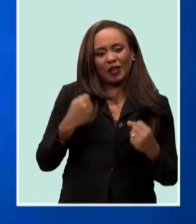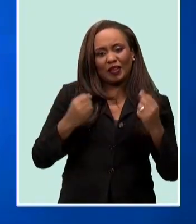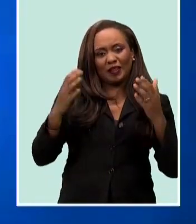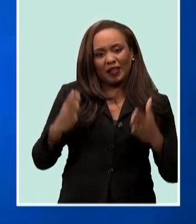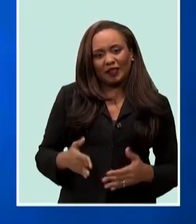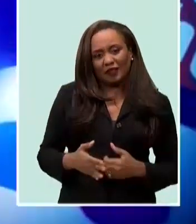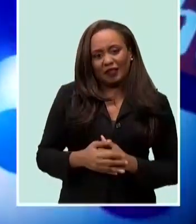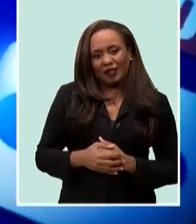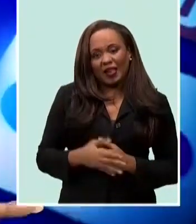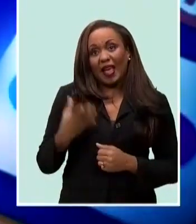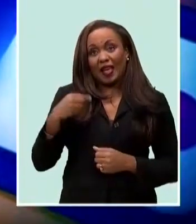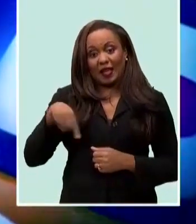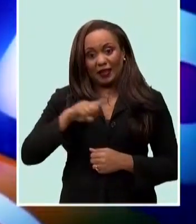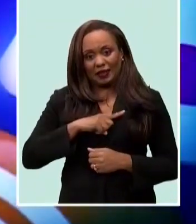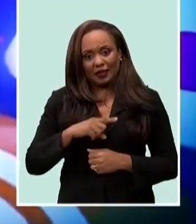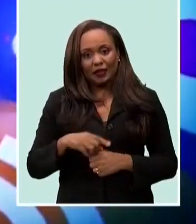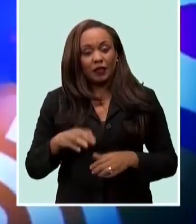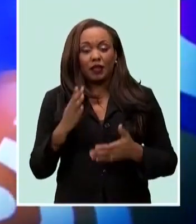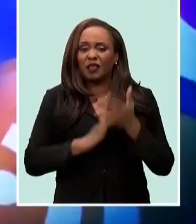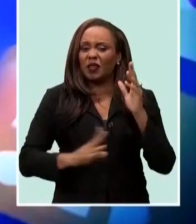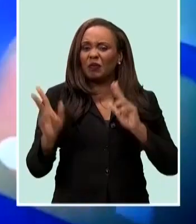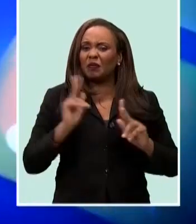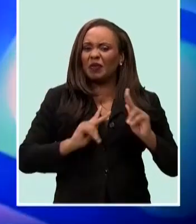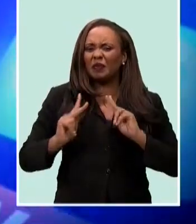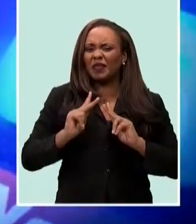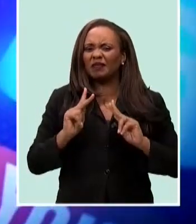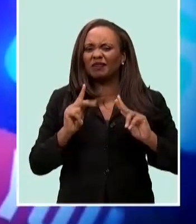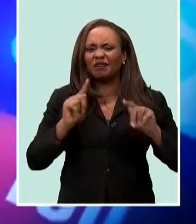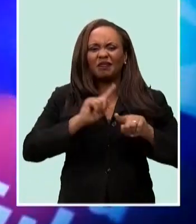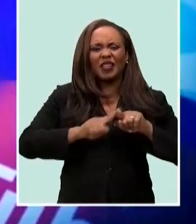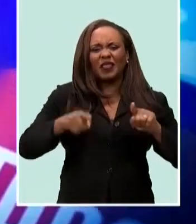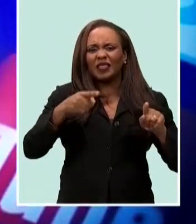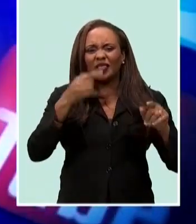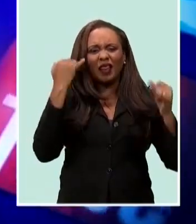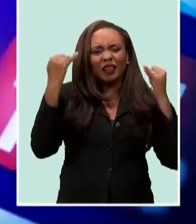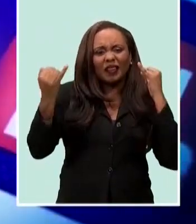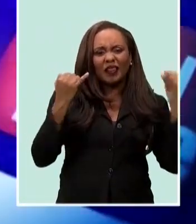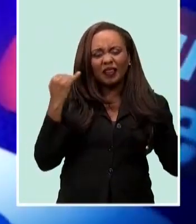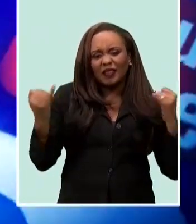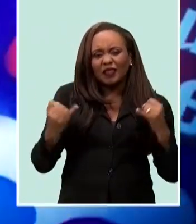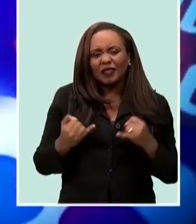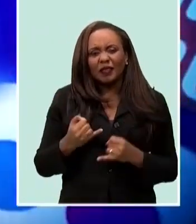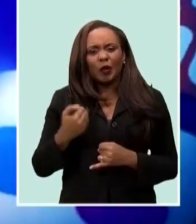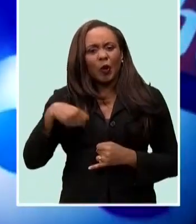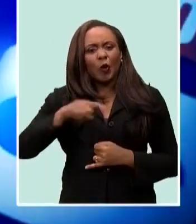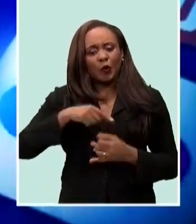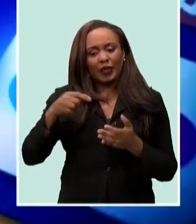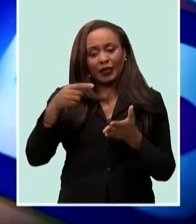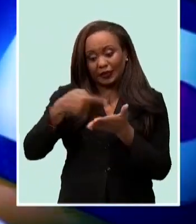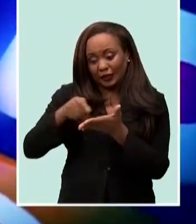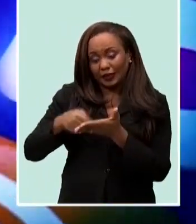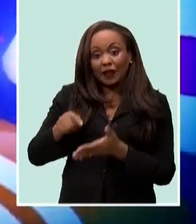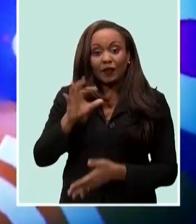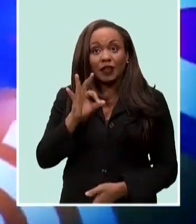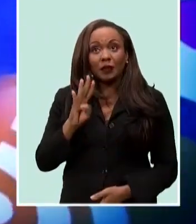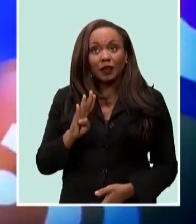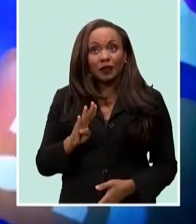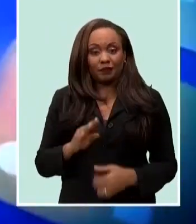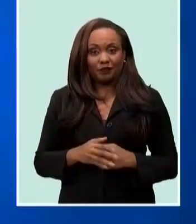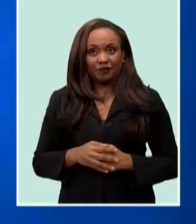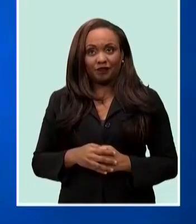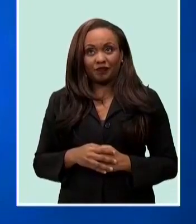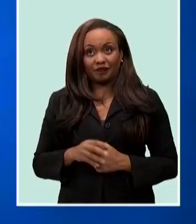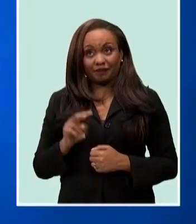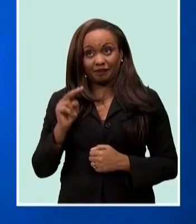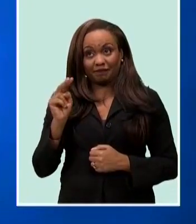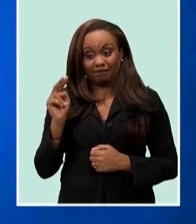taxpayer. And of course, there is reaction on social media. It is mixed, though, in our Facebook community. Lenora Cumberbatch and